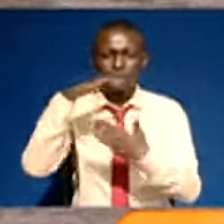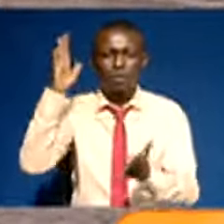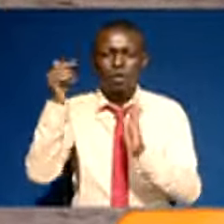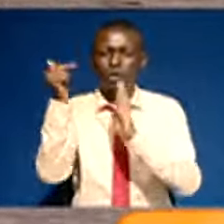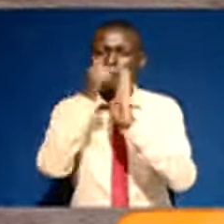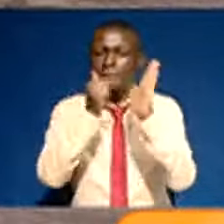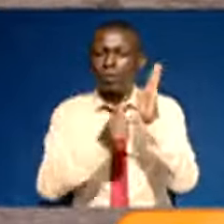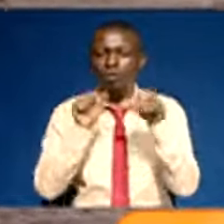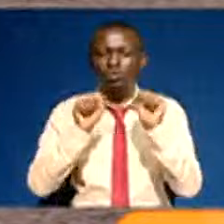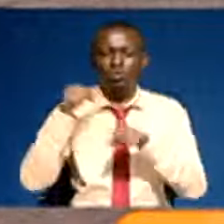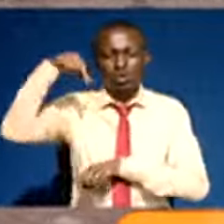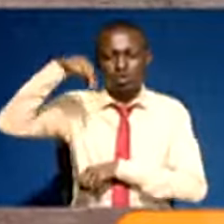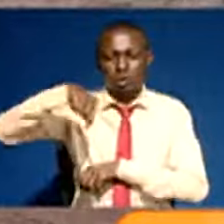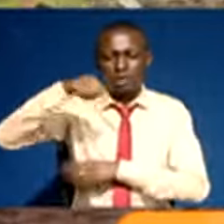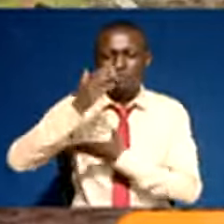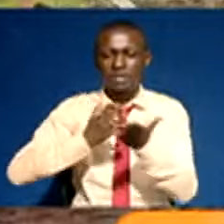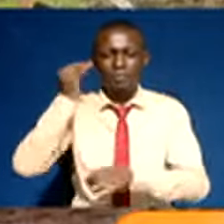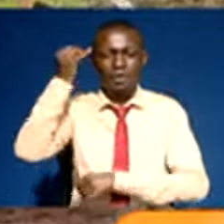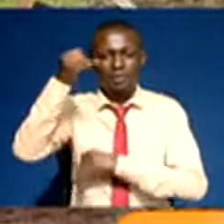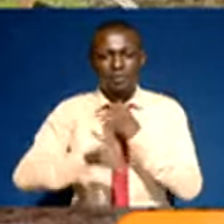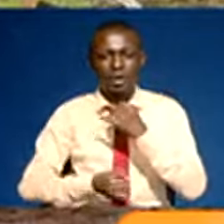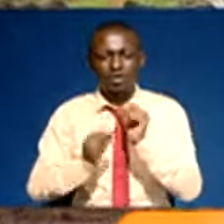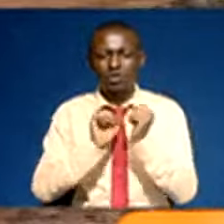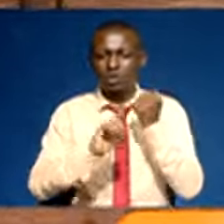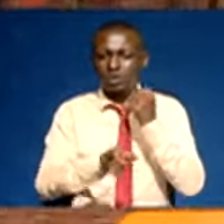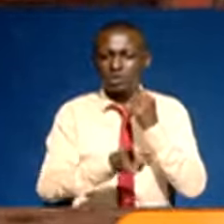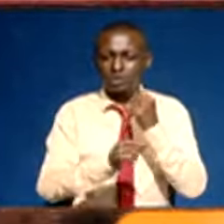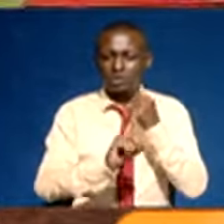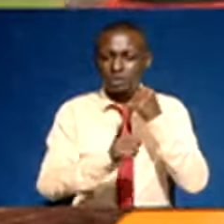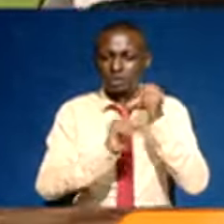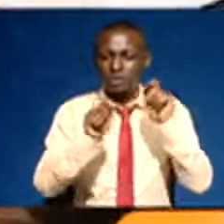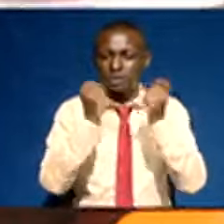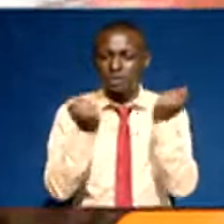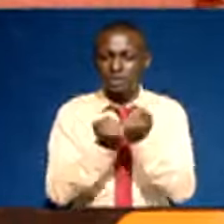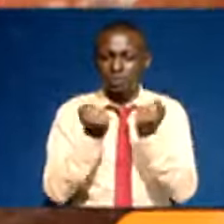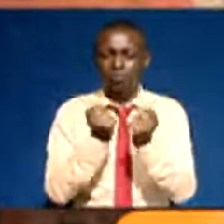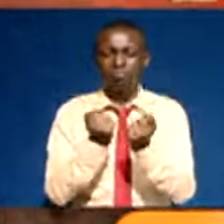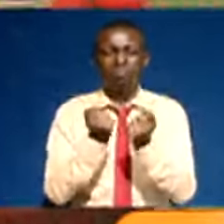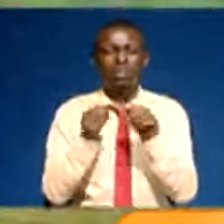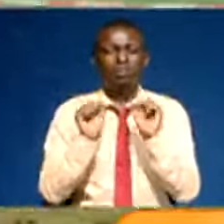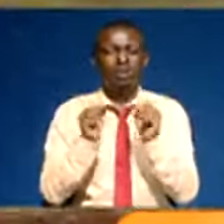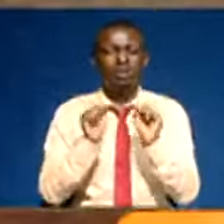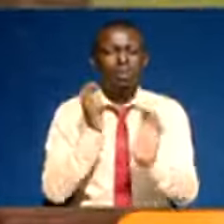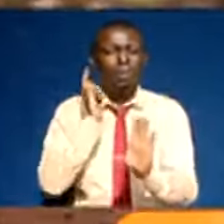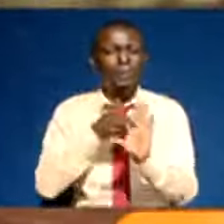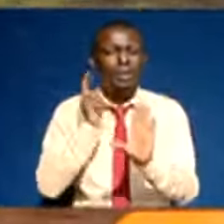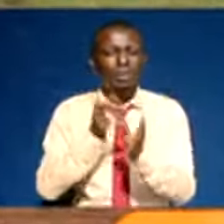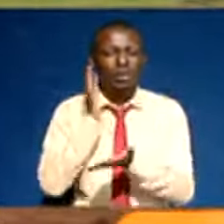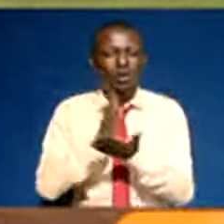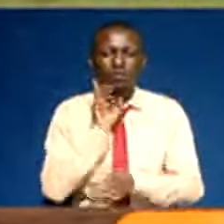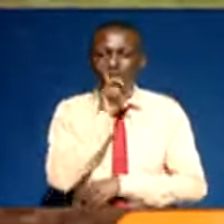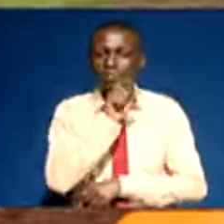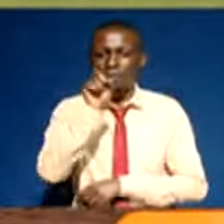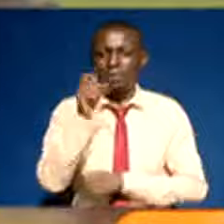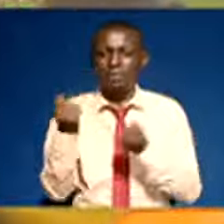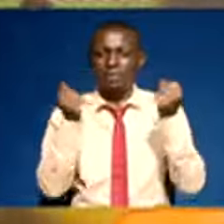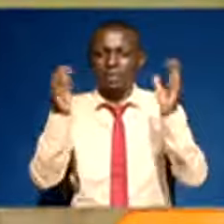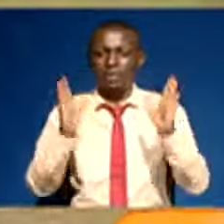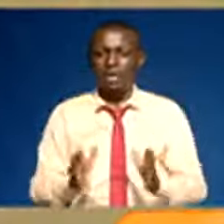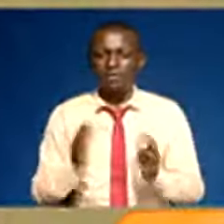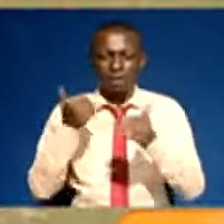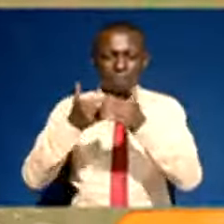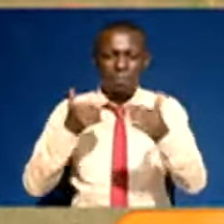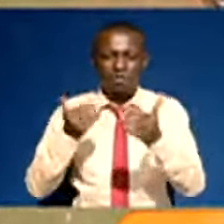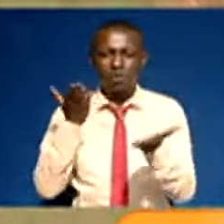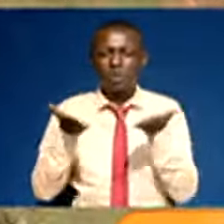to qualify for the semifinals. Six teams have already confirmed participation, and they must have a champion driver who is a former or